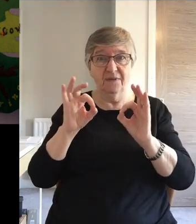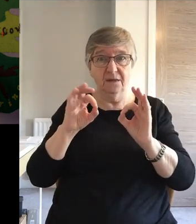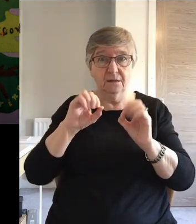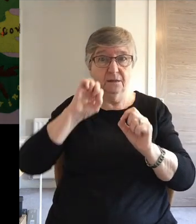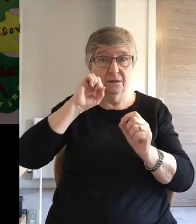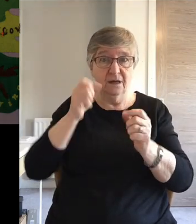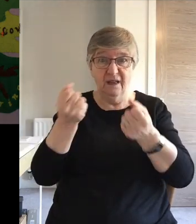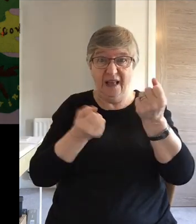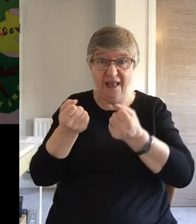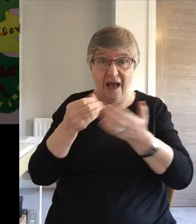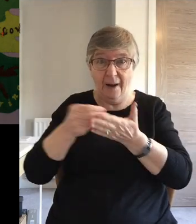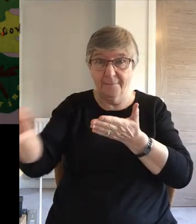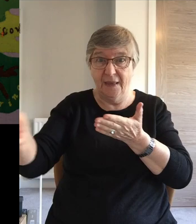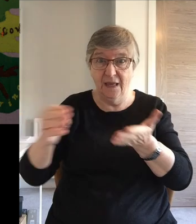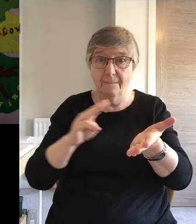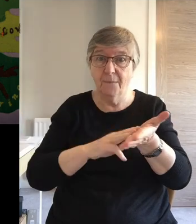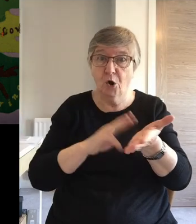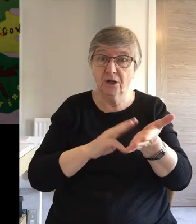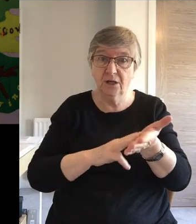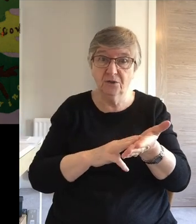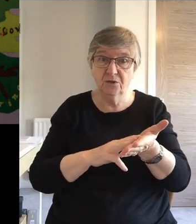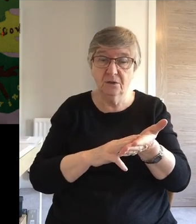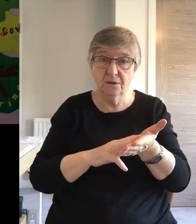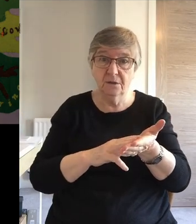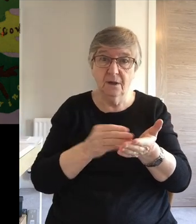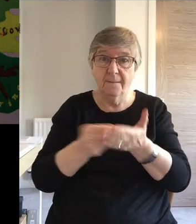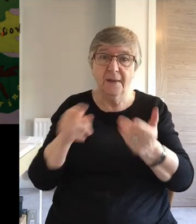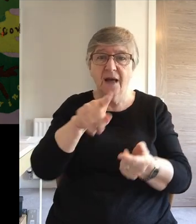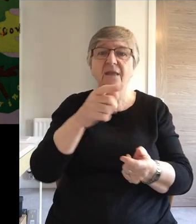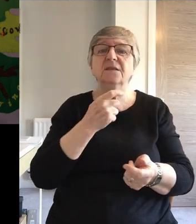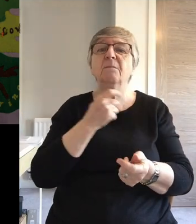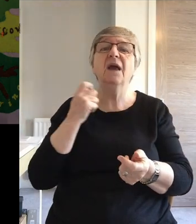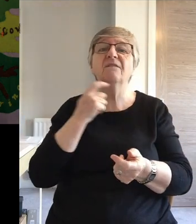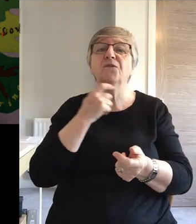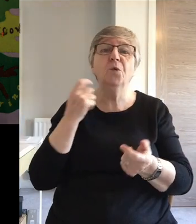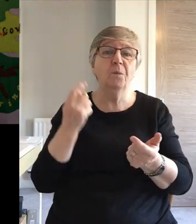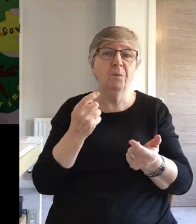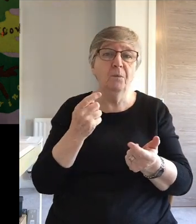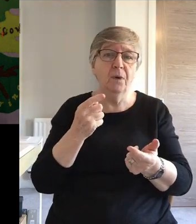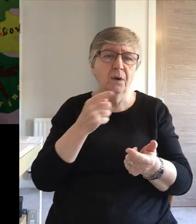it this, that, or the next thing? Buy this perfume and everyone will love you.